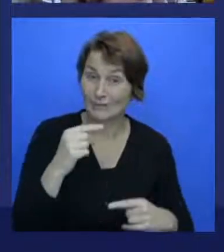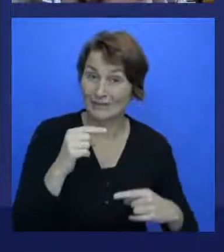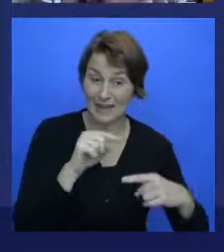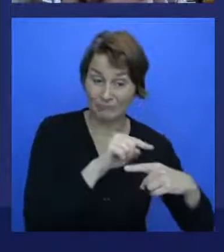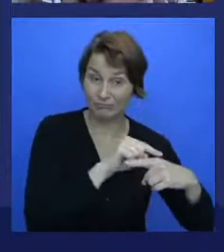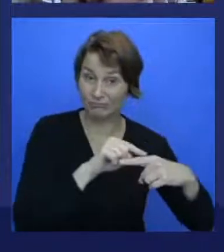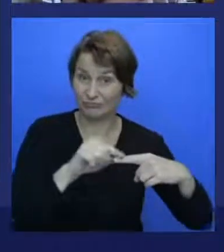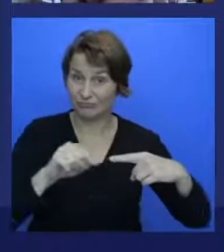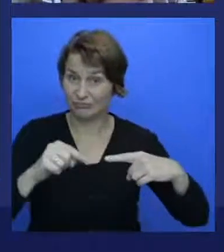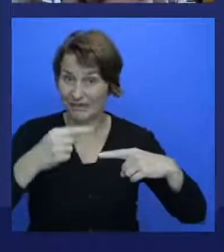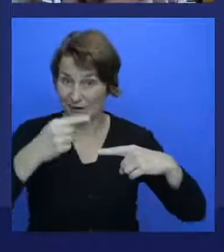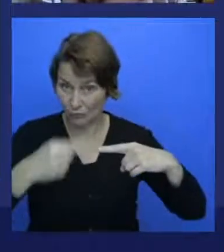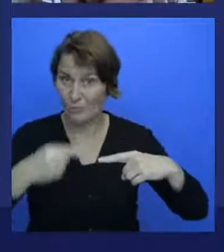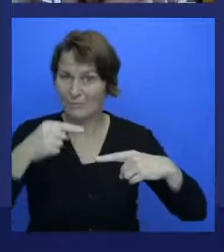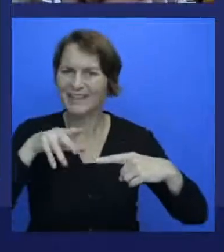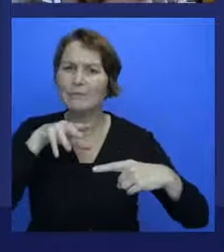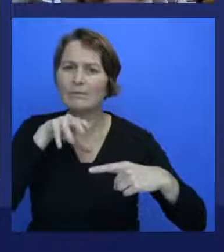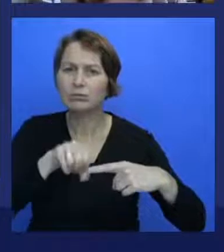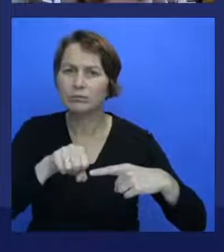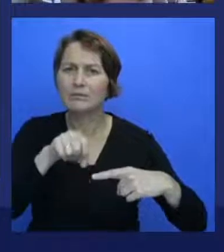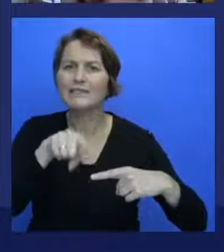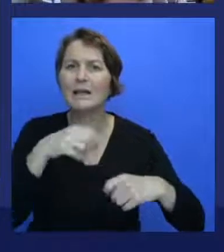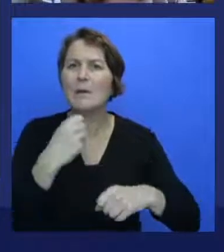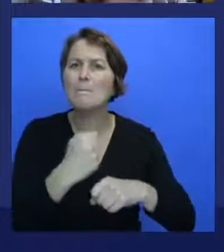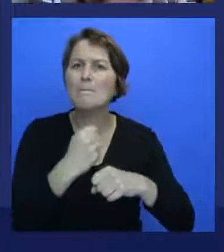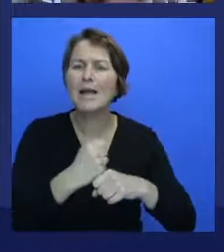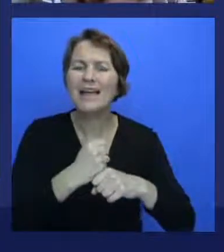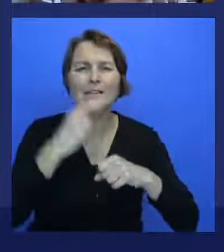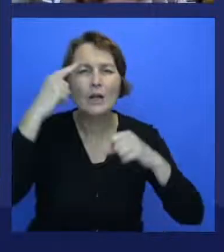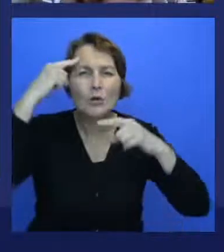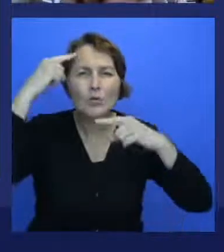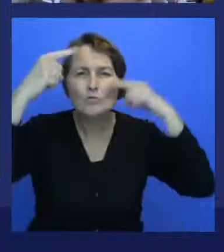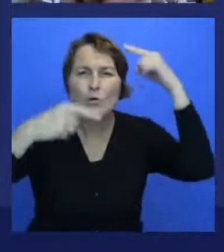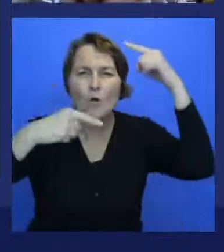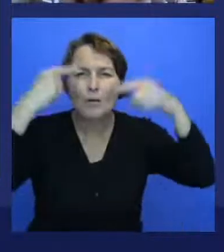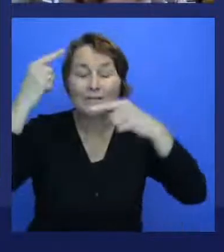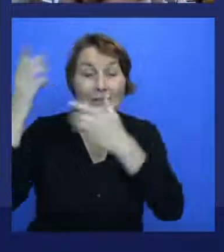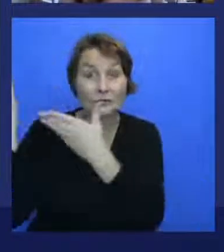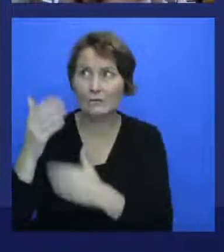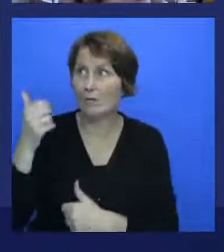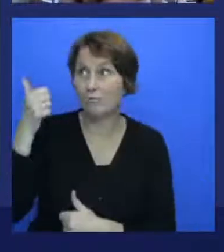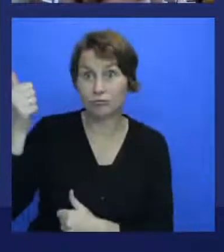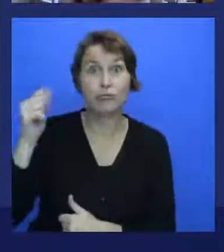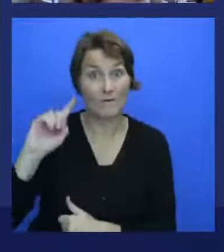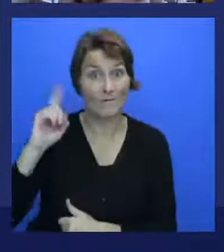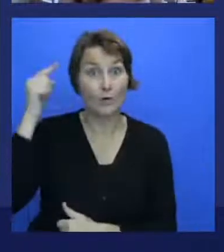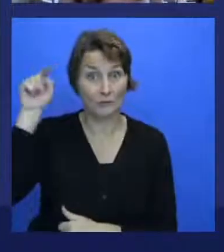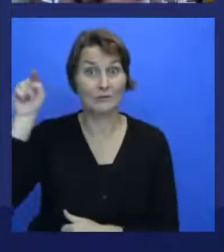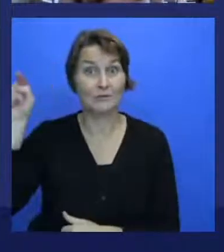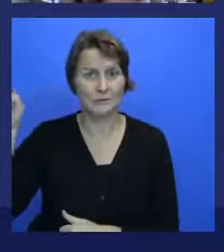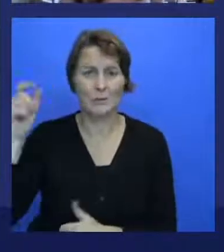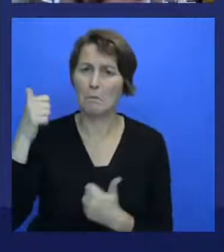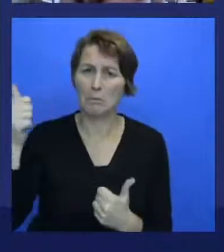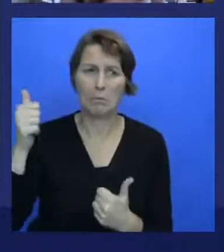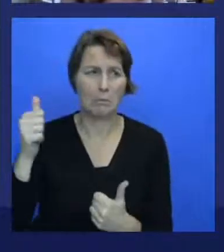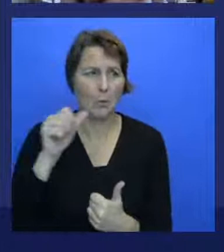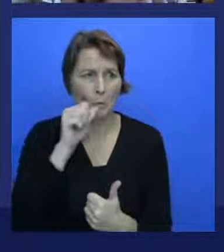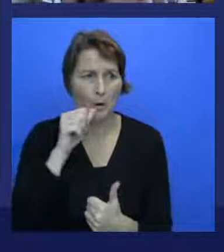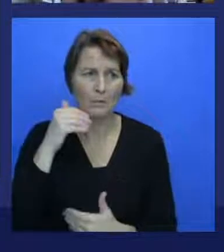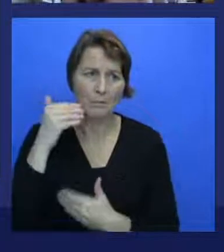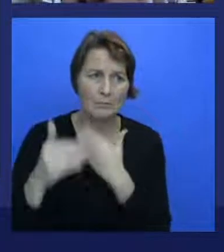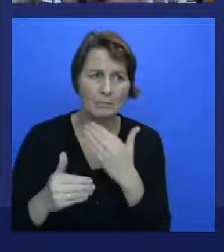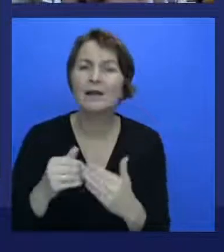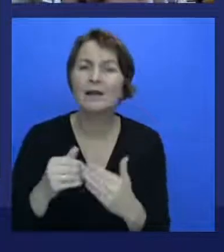made in the shape of this cognitive service is great to start, but once you get in a very specific domain,